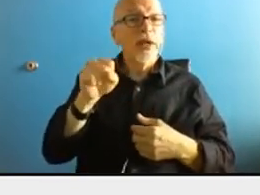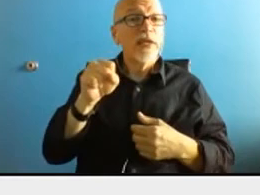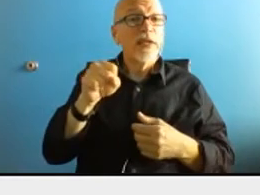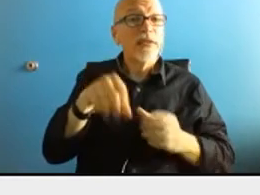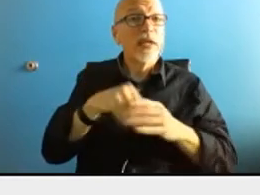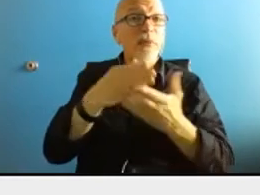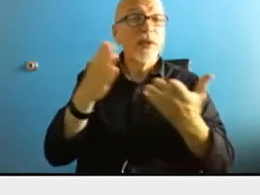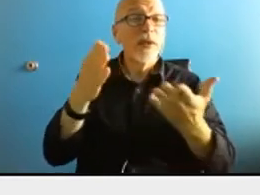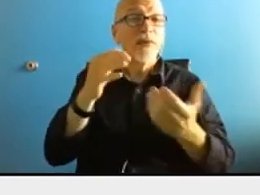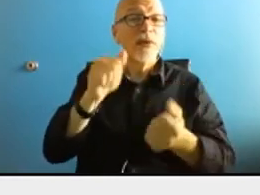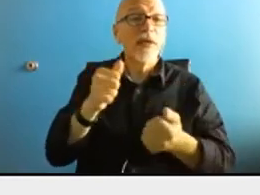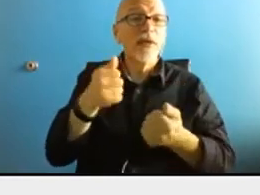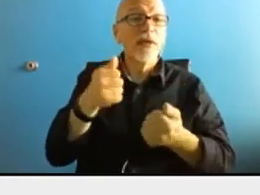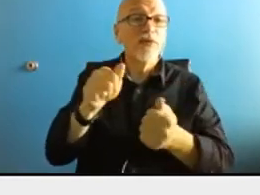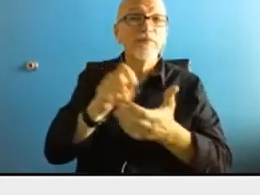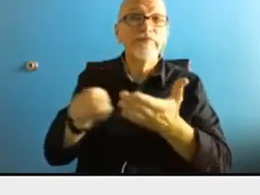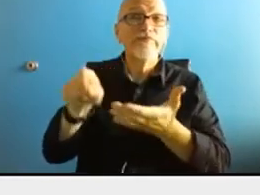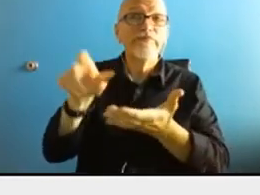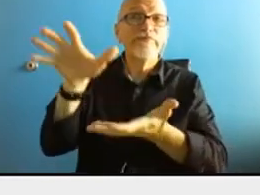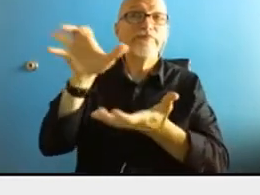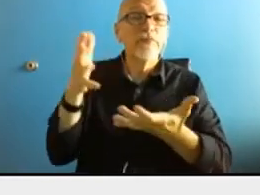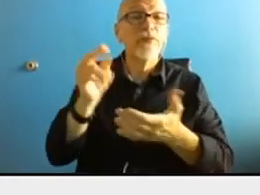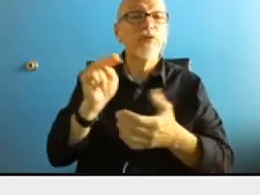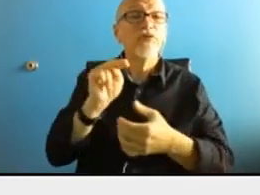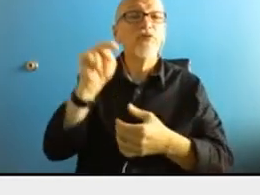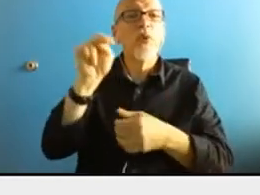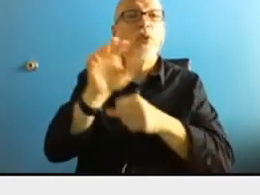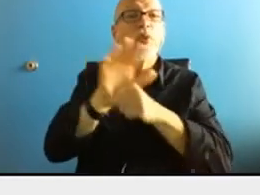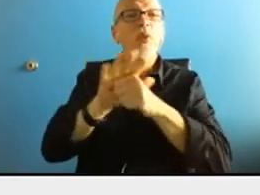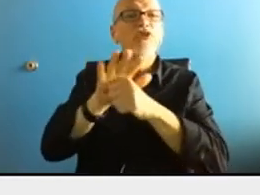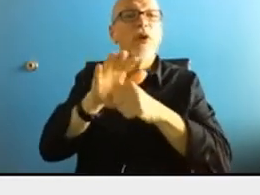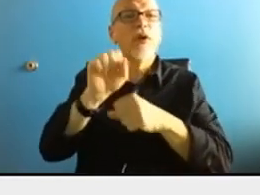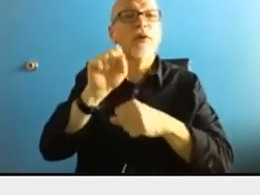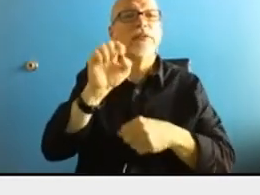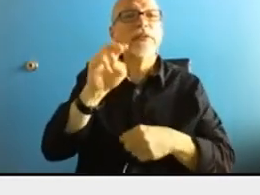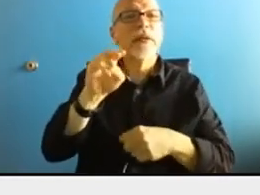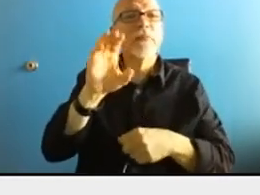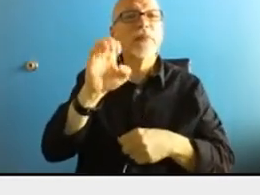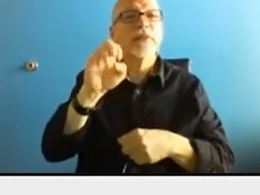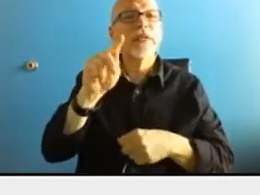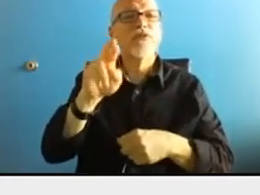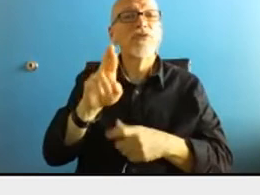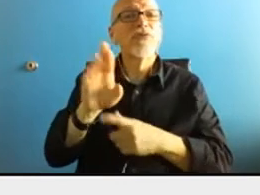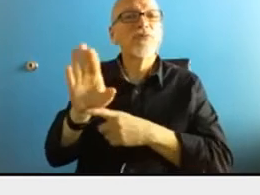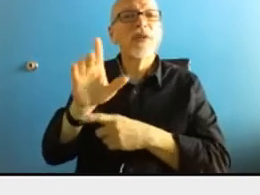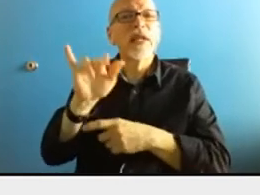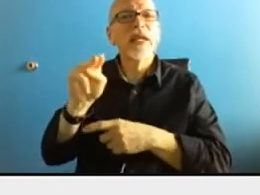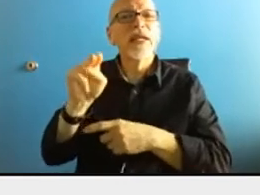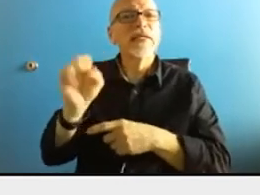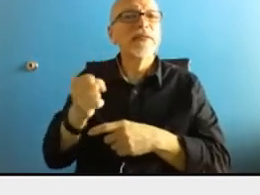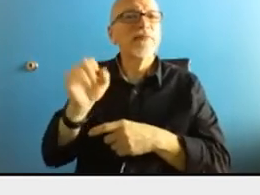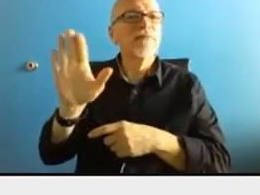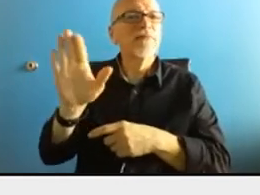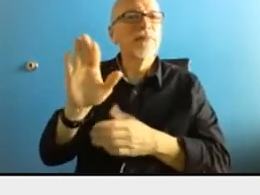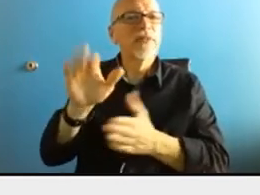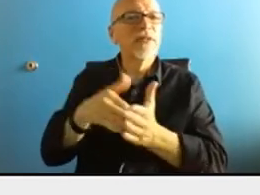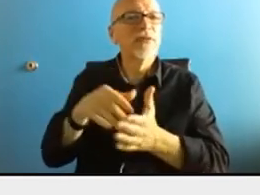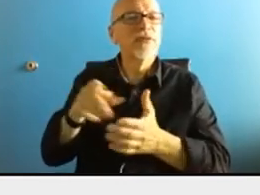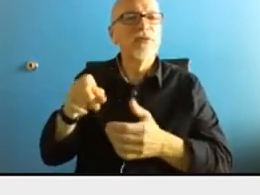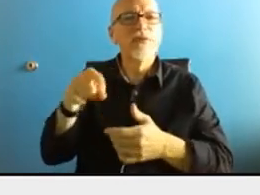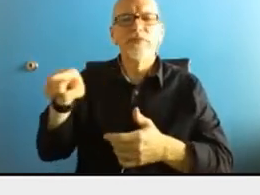tap into. The North Regional STEM Center, which is Lynn's center, they are a wealth